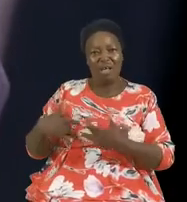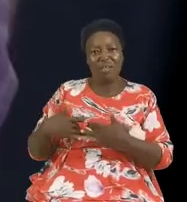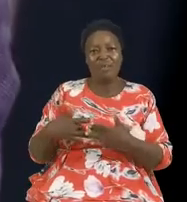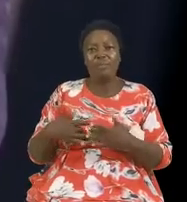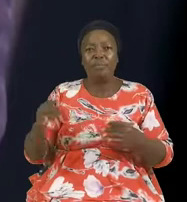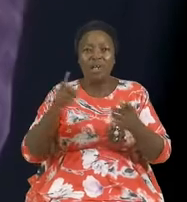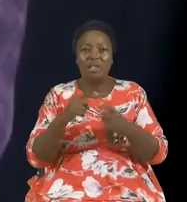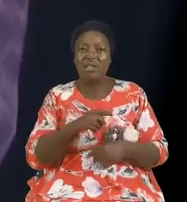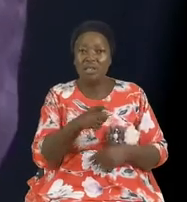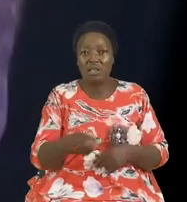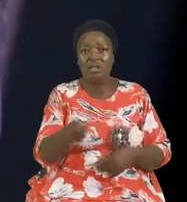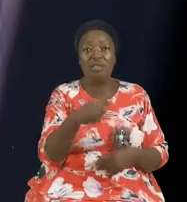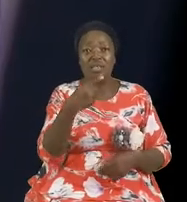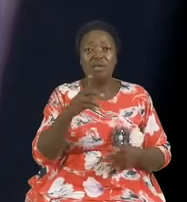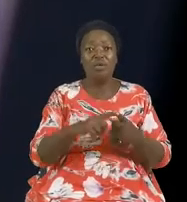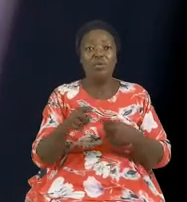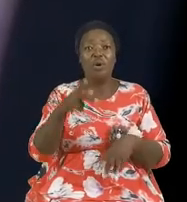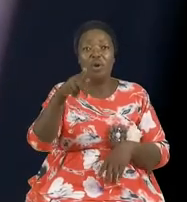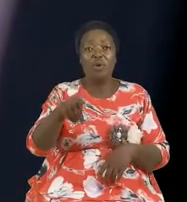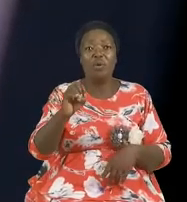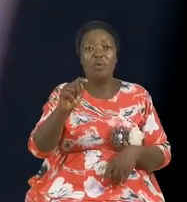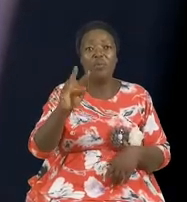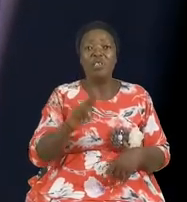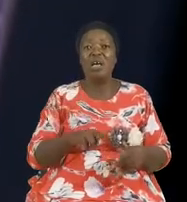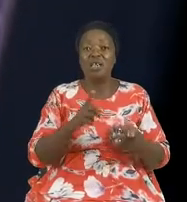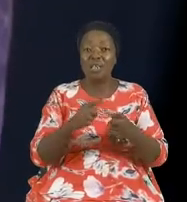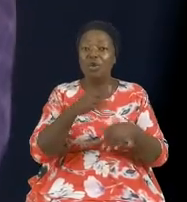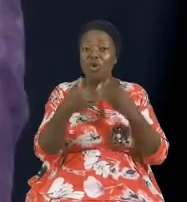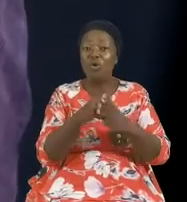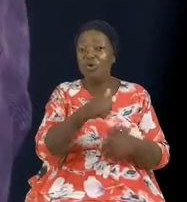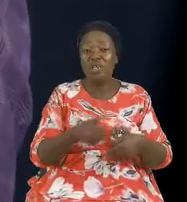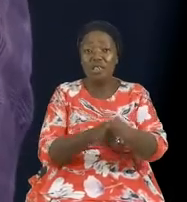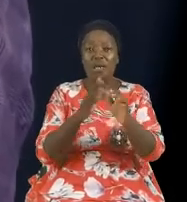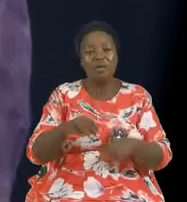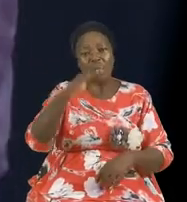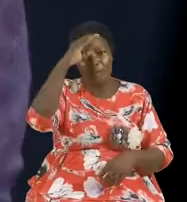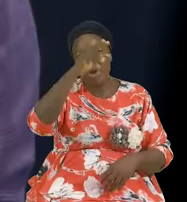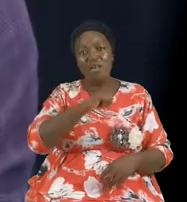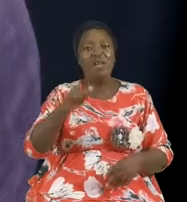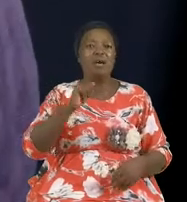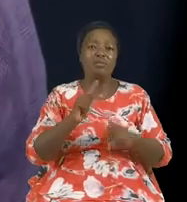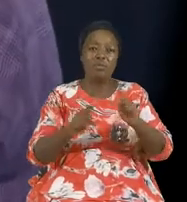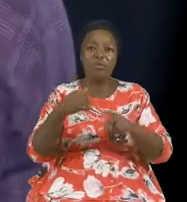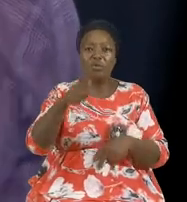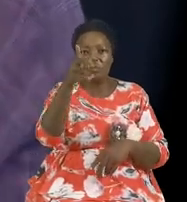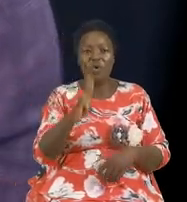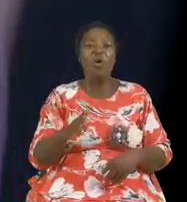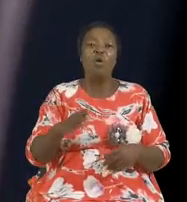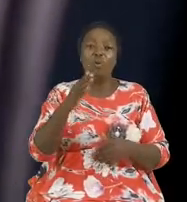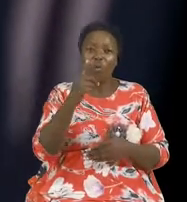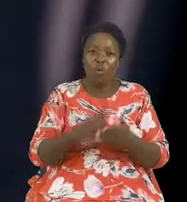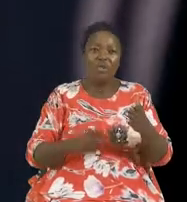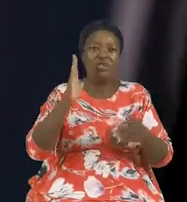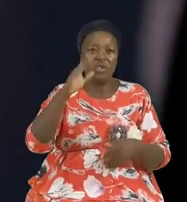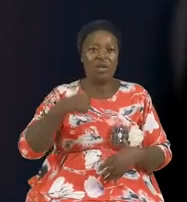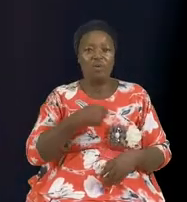had this, they were pricked in their heart, and they said unto Peter and to the rest of the apostles,